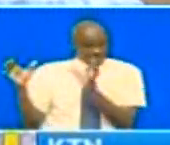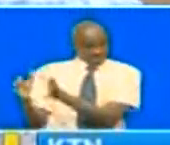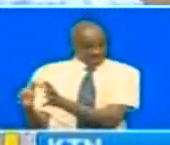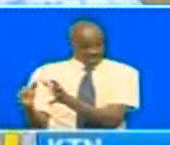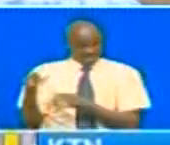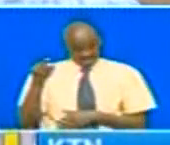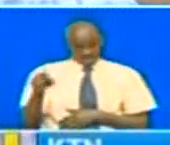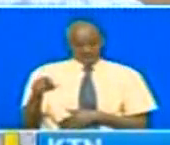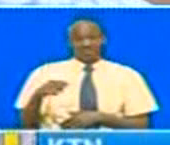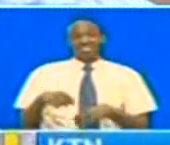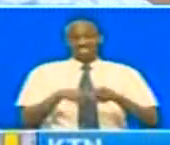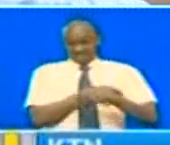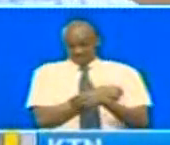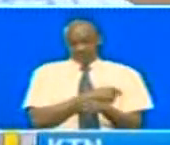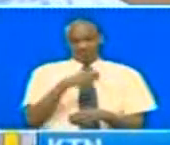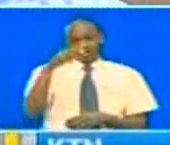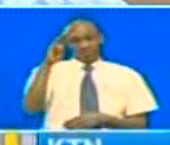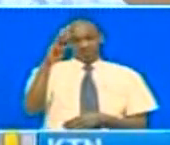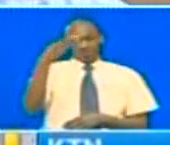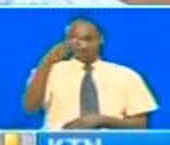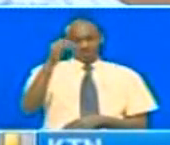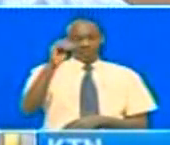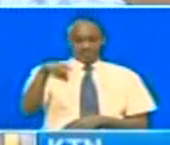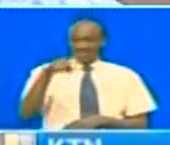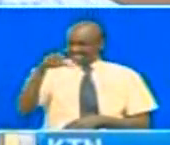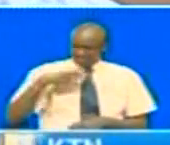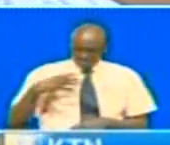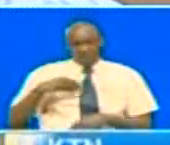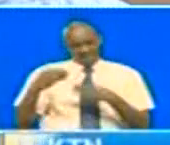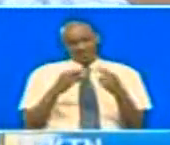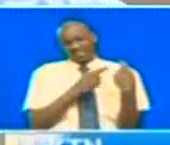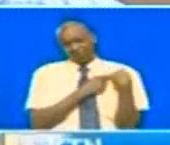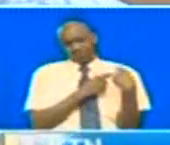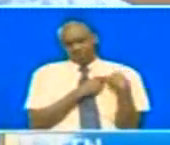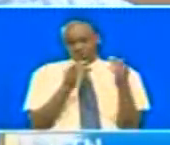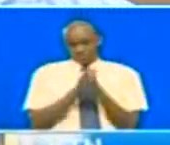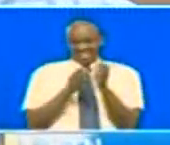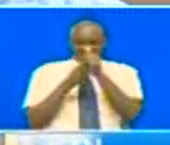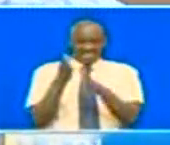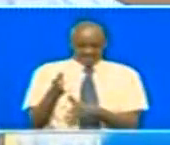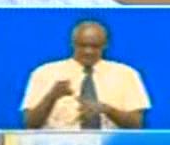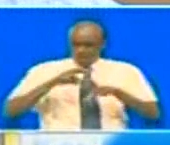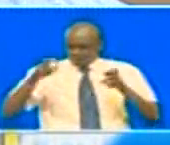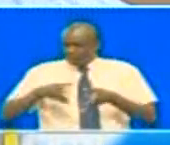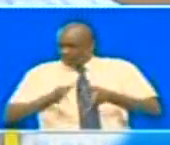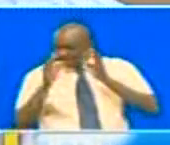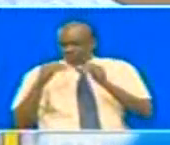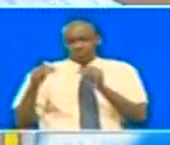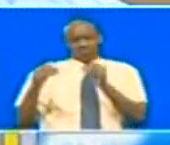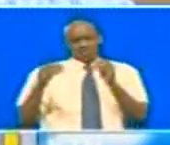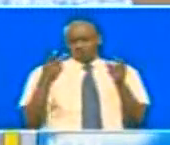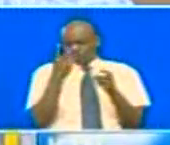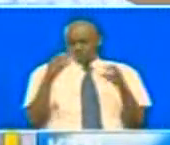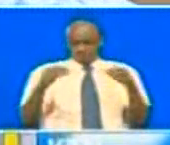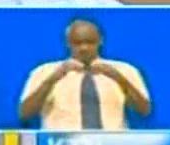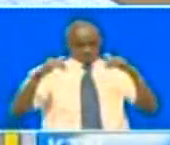It is the chief whip and all that. So these members were tasked, together with the party leader, to look for ways of harmonizing the two groups,